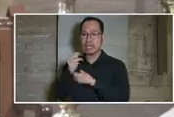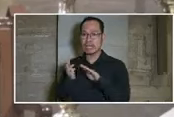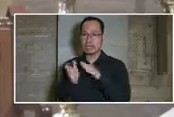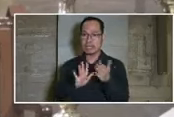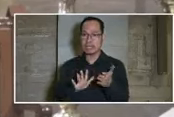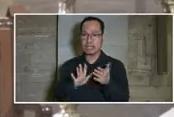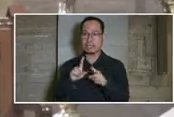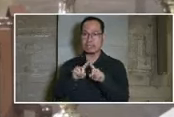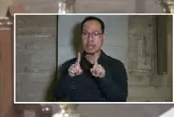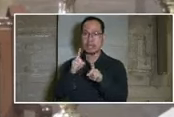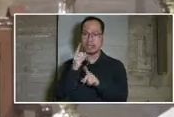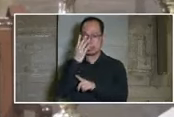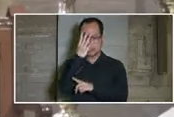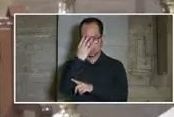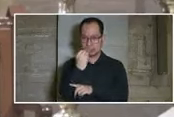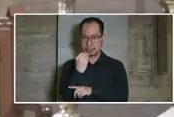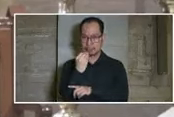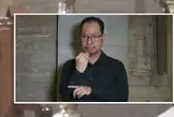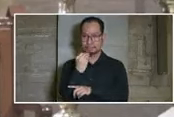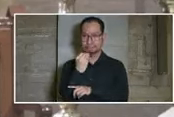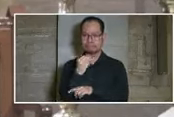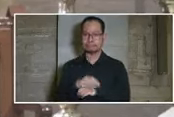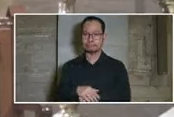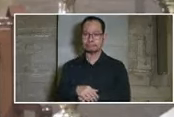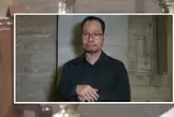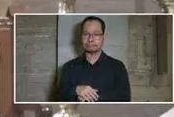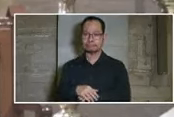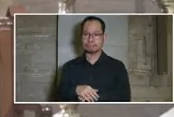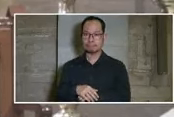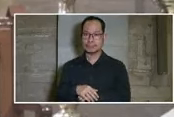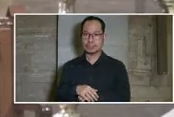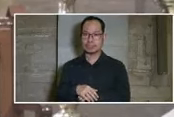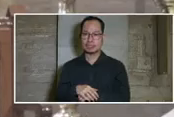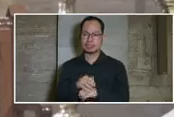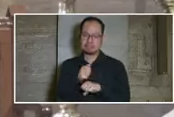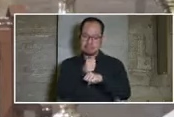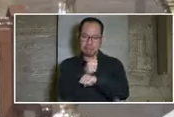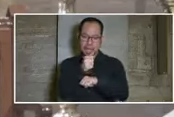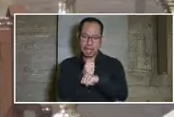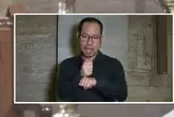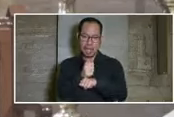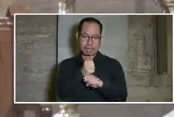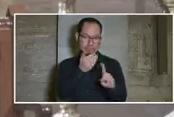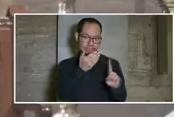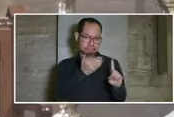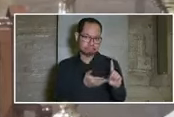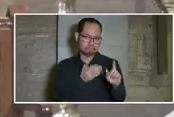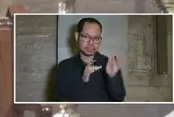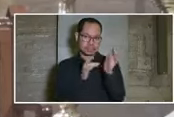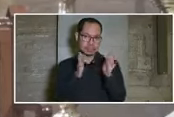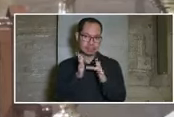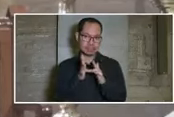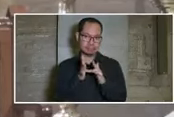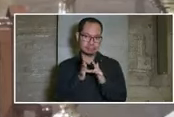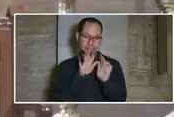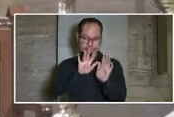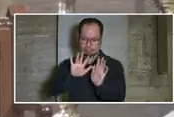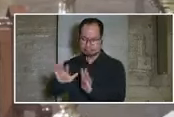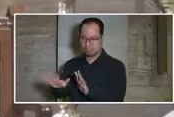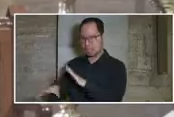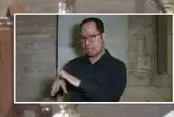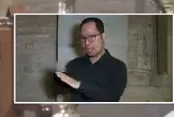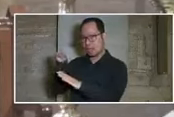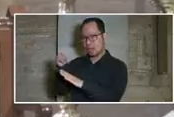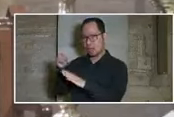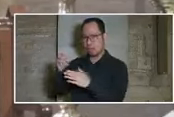but asleep." And they ridiculed him. Then he put them all out. He